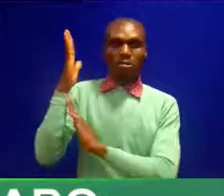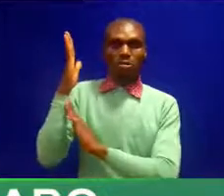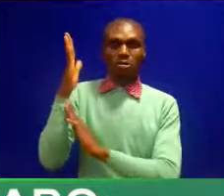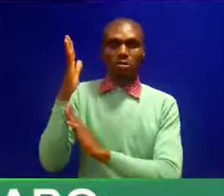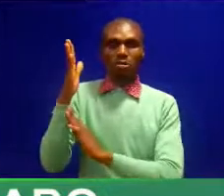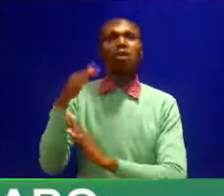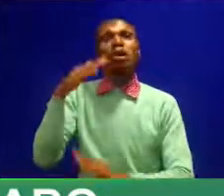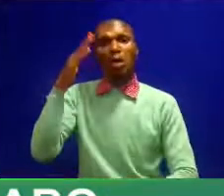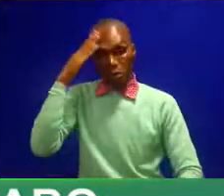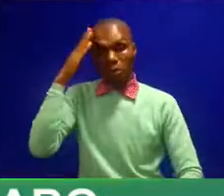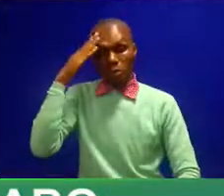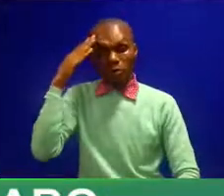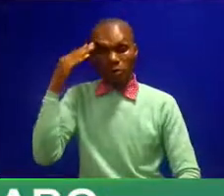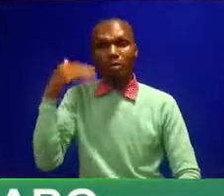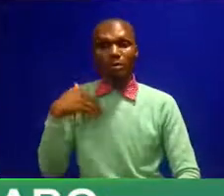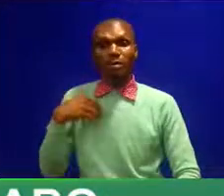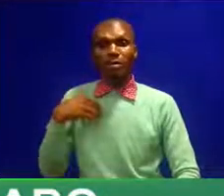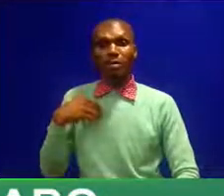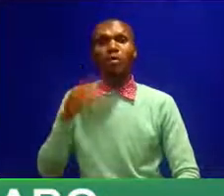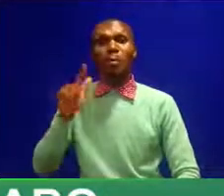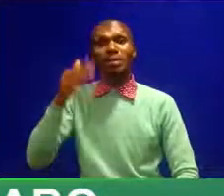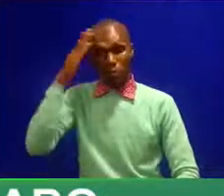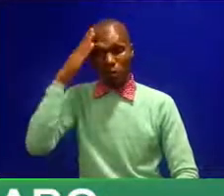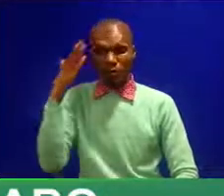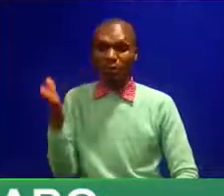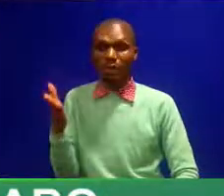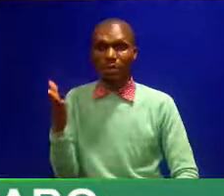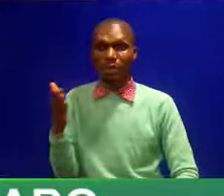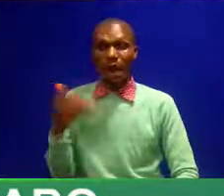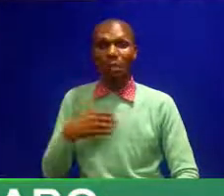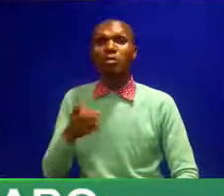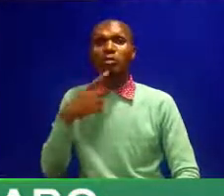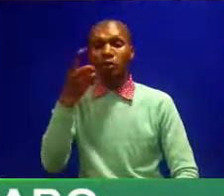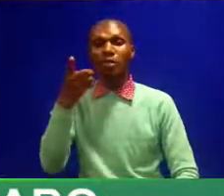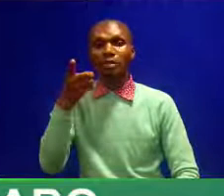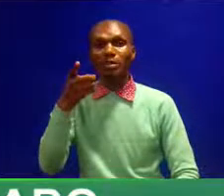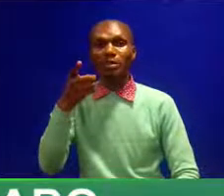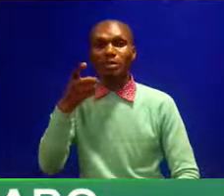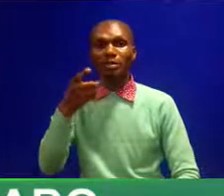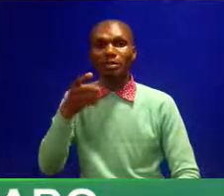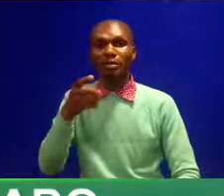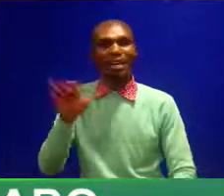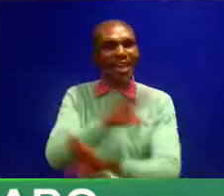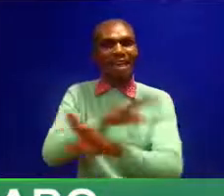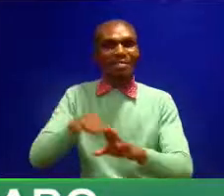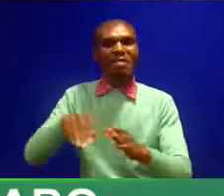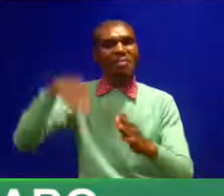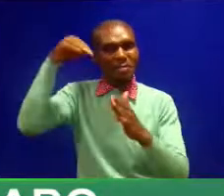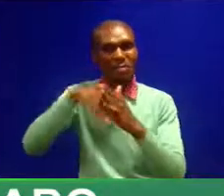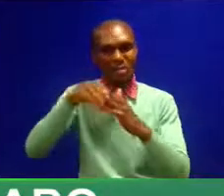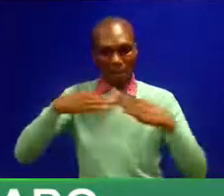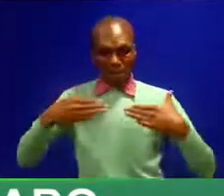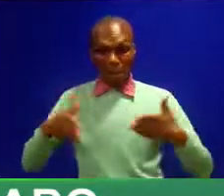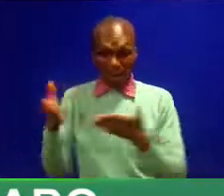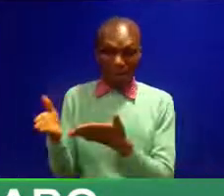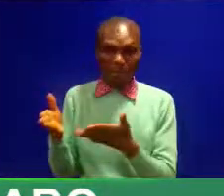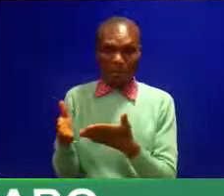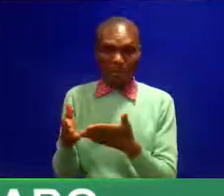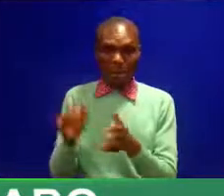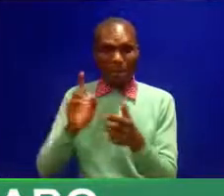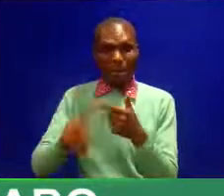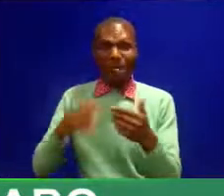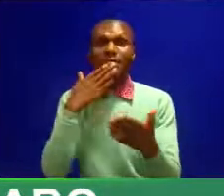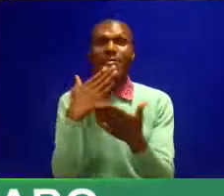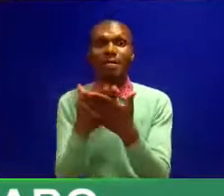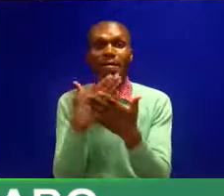you know, and you can know we were being told the deep state and the system and everybody. But we thank